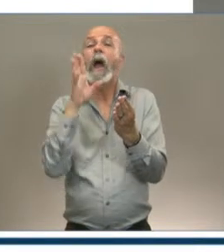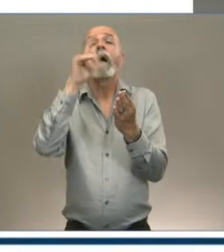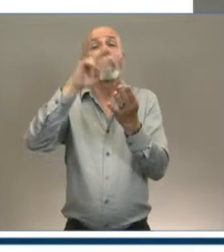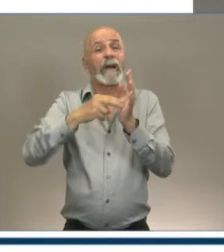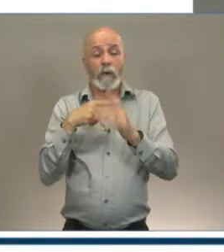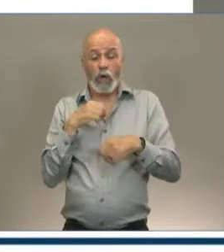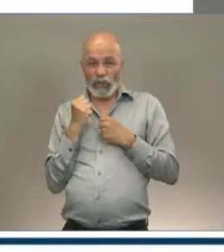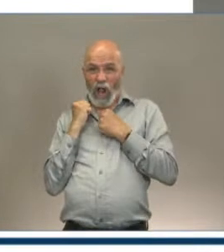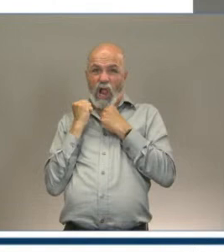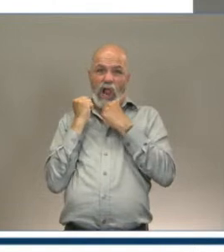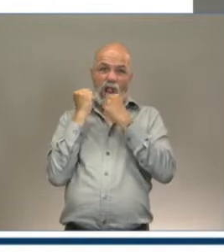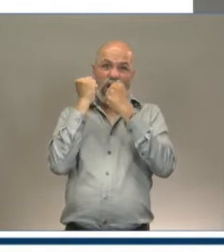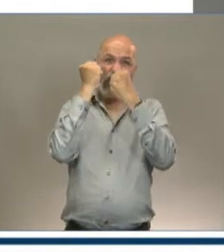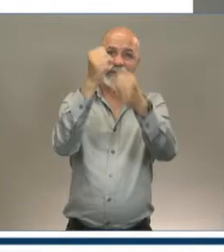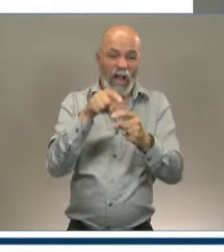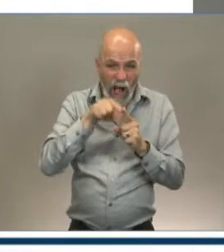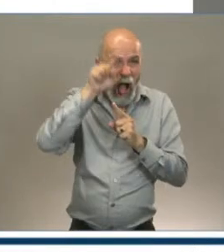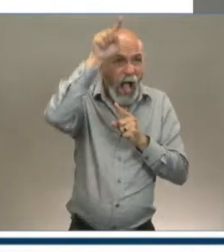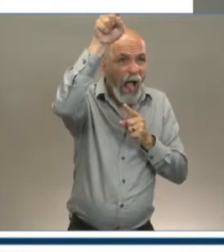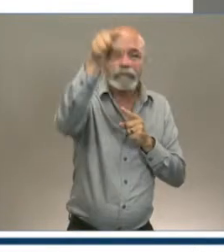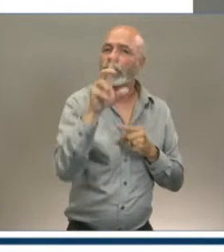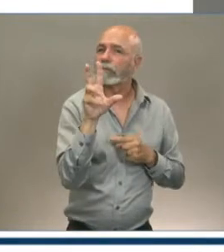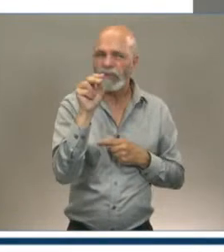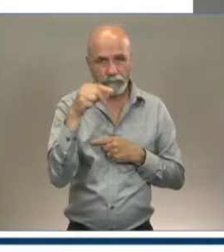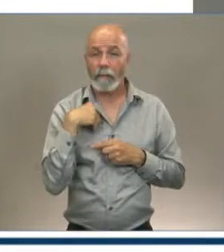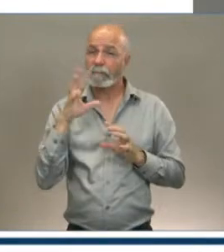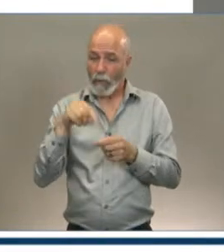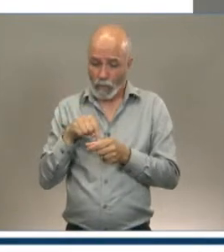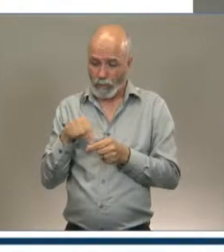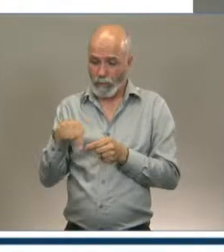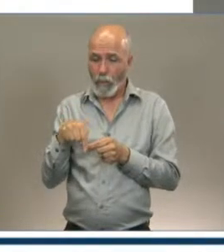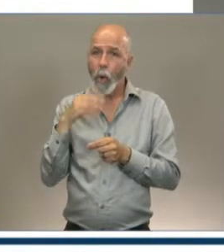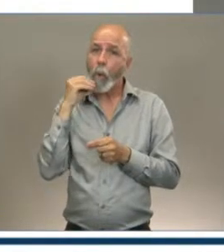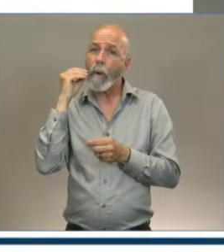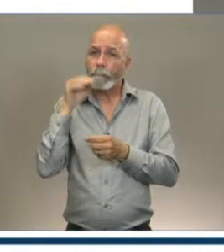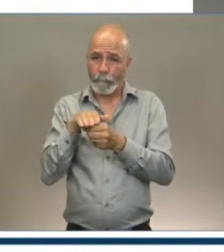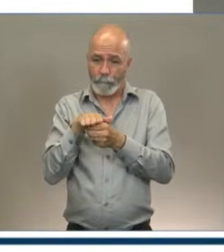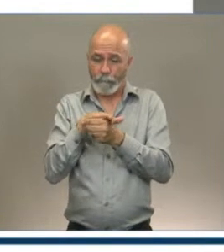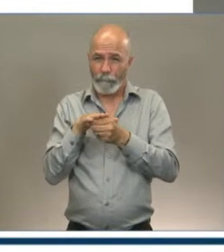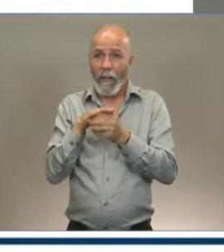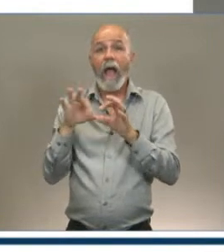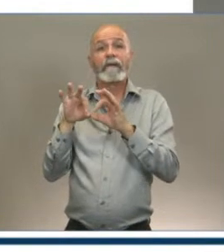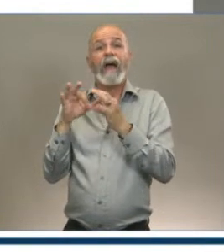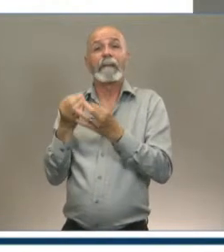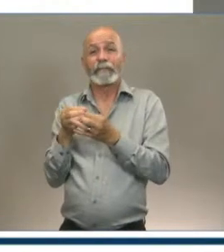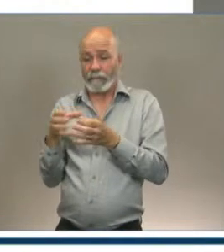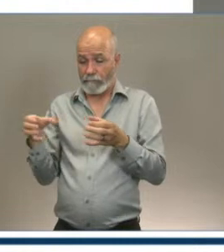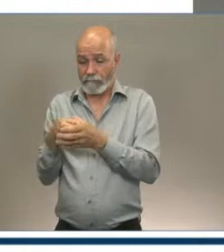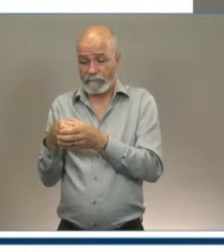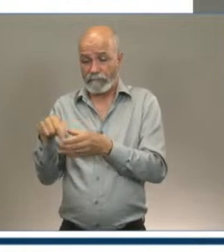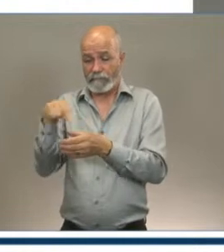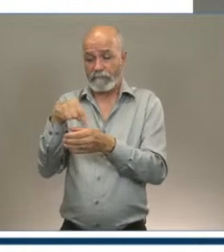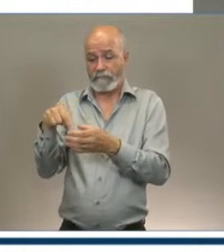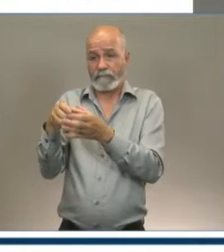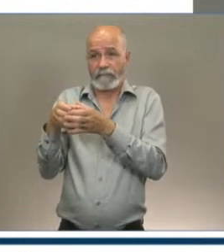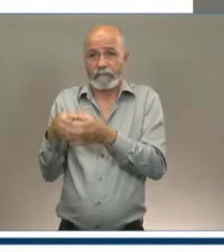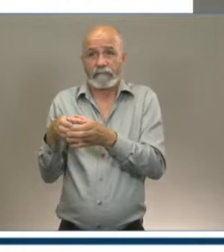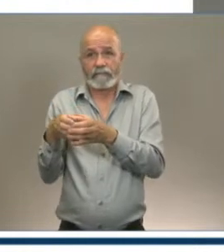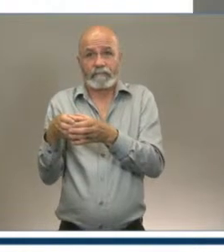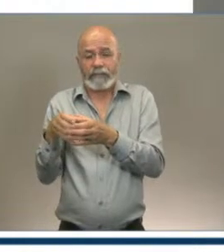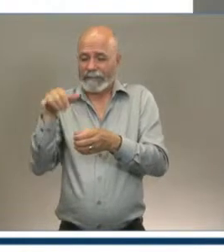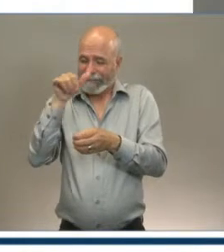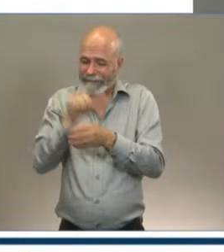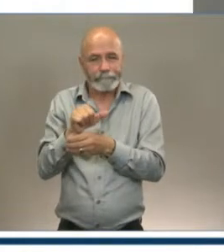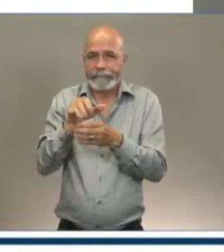need to stick to just your household when you go to these places. But if you can maintain consistent